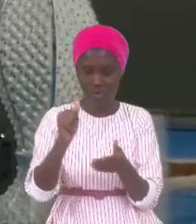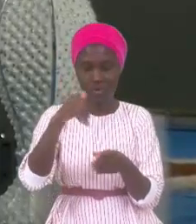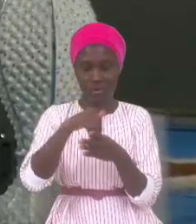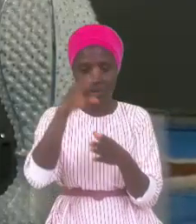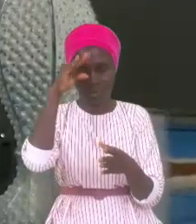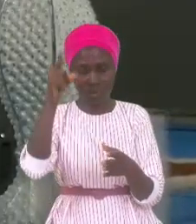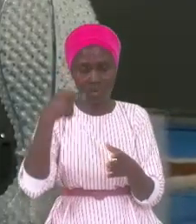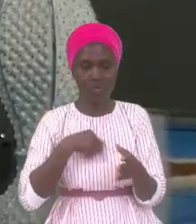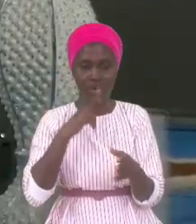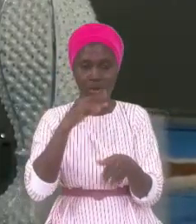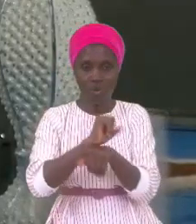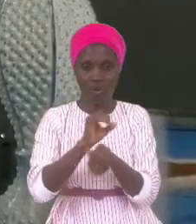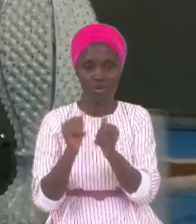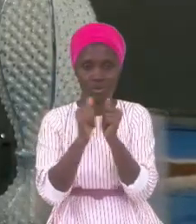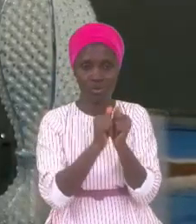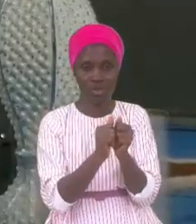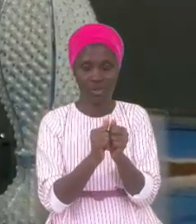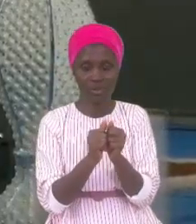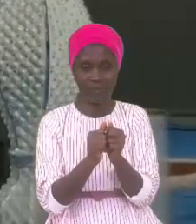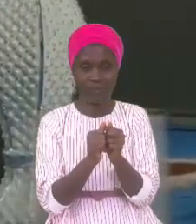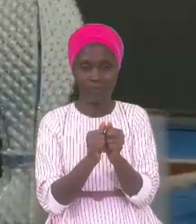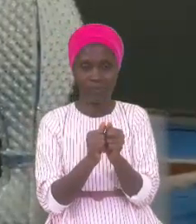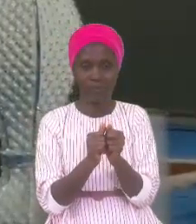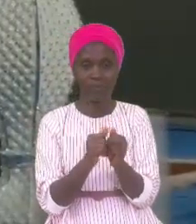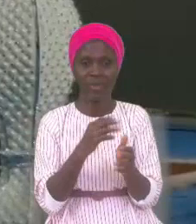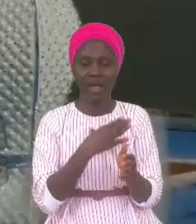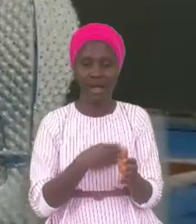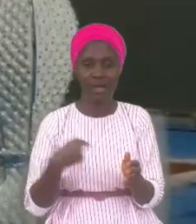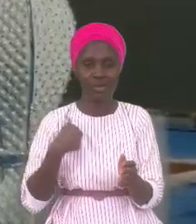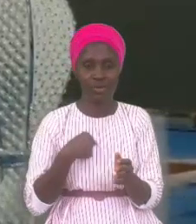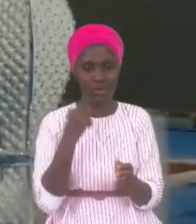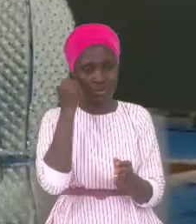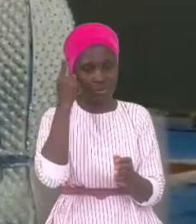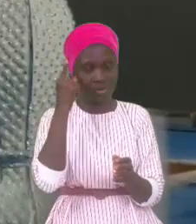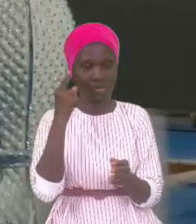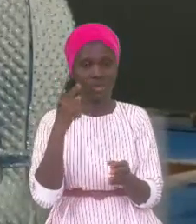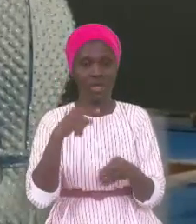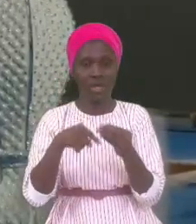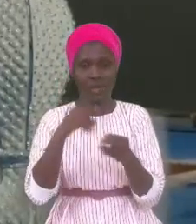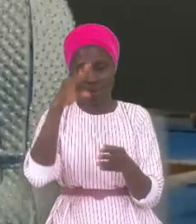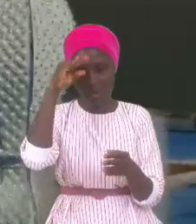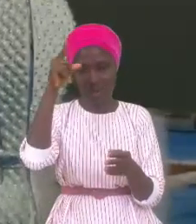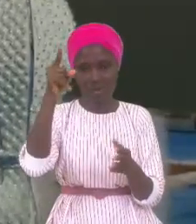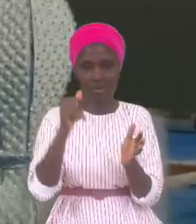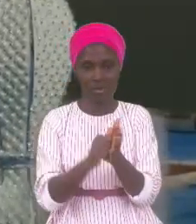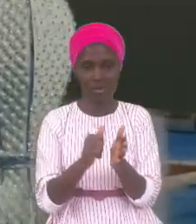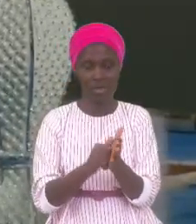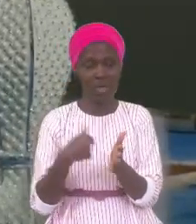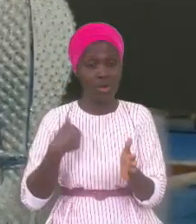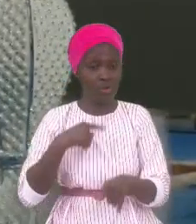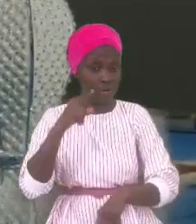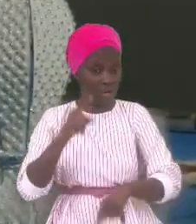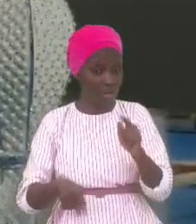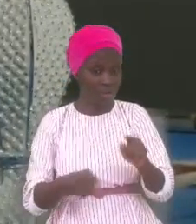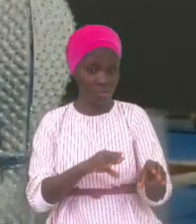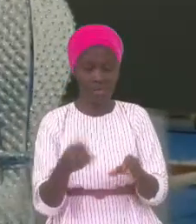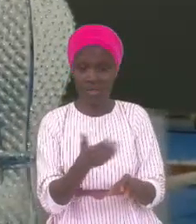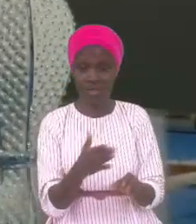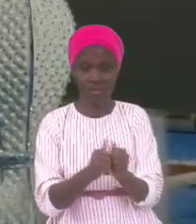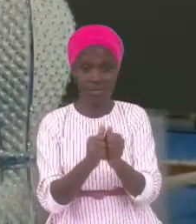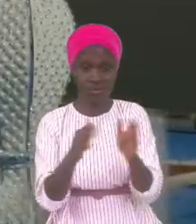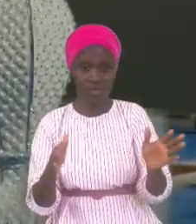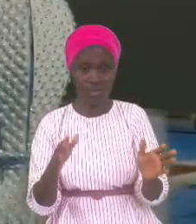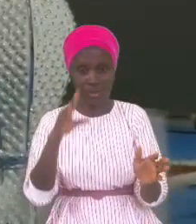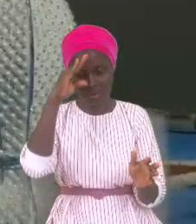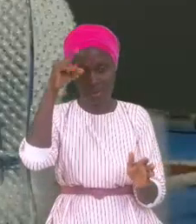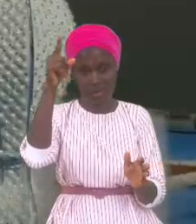his grace. We're walking together. And we understand without him, we cannot do anything good. Because of that, we're laborers together